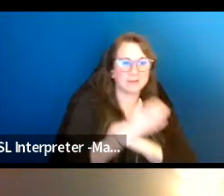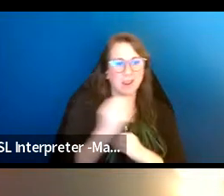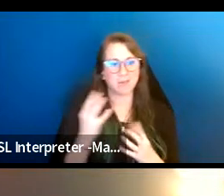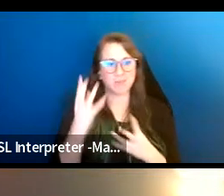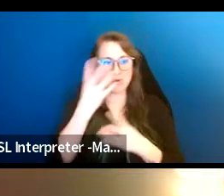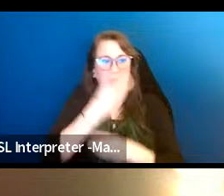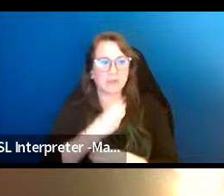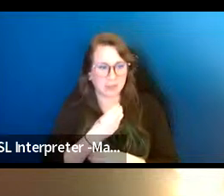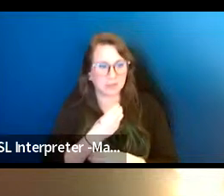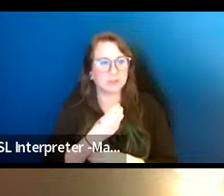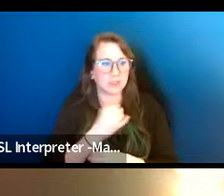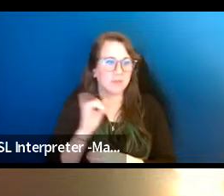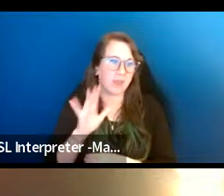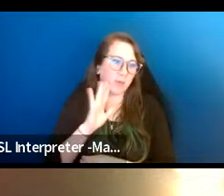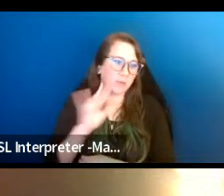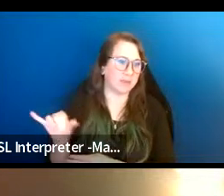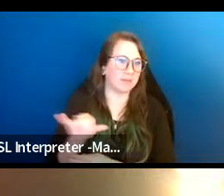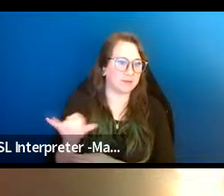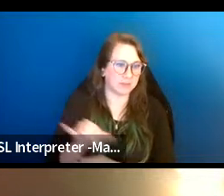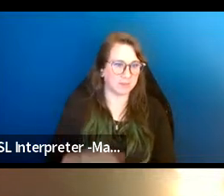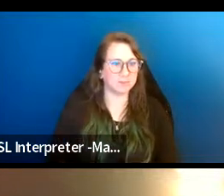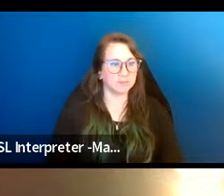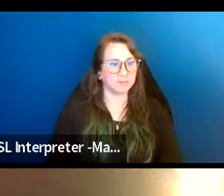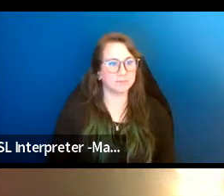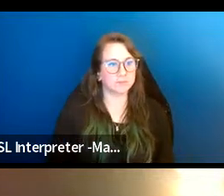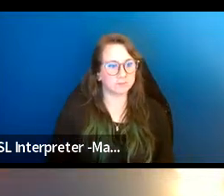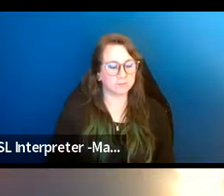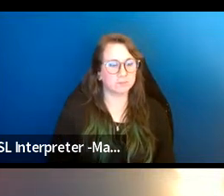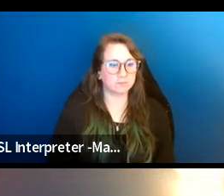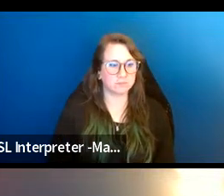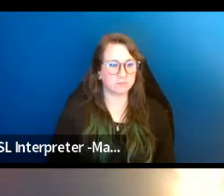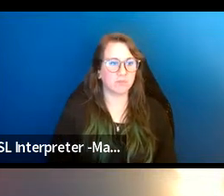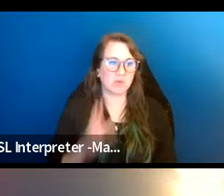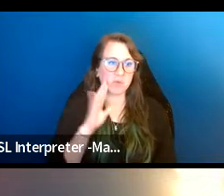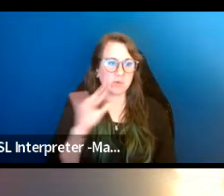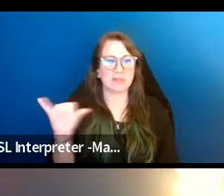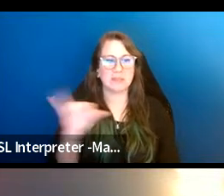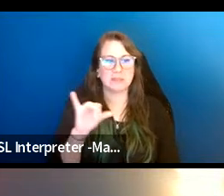That would be the same. That would be part of the same group.